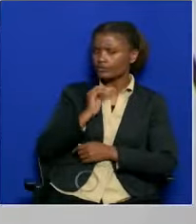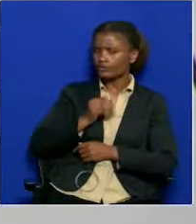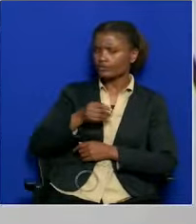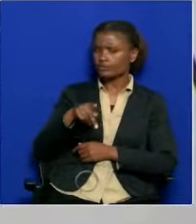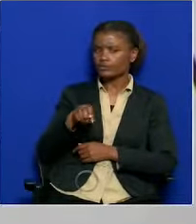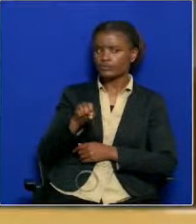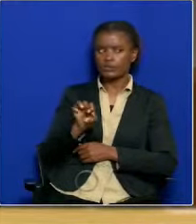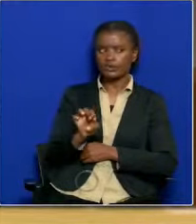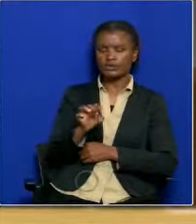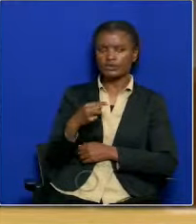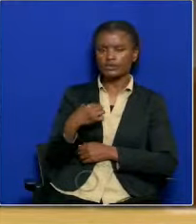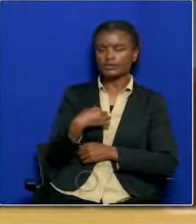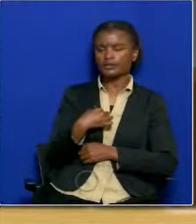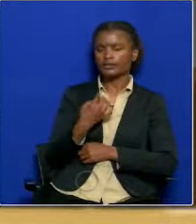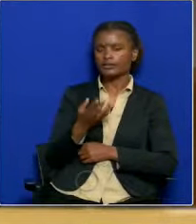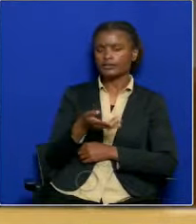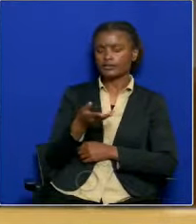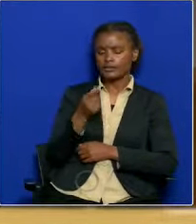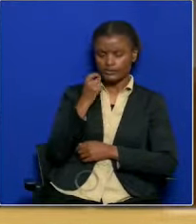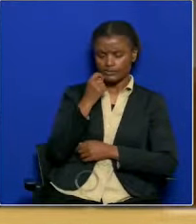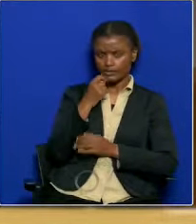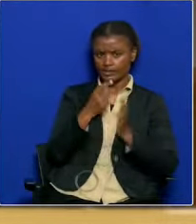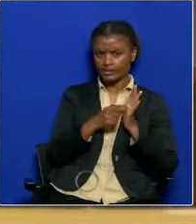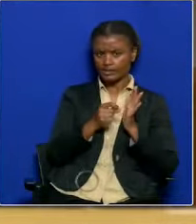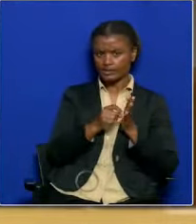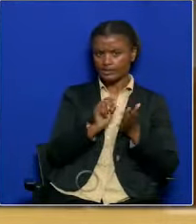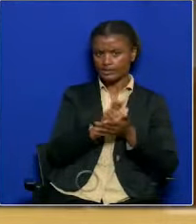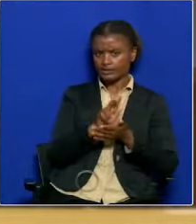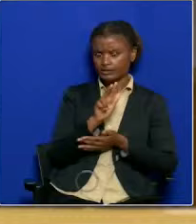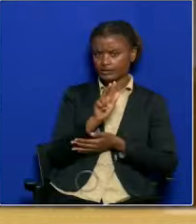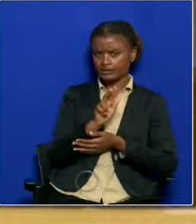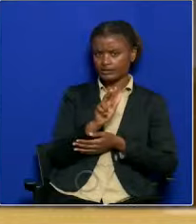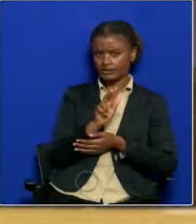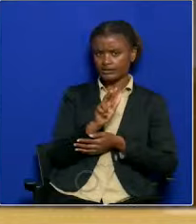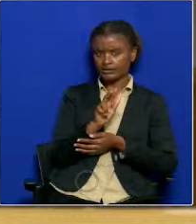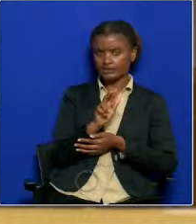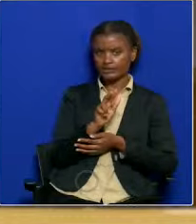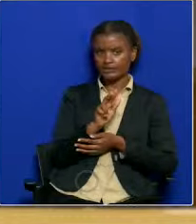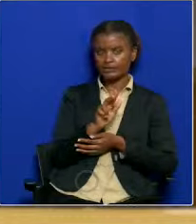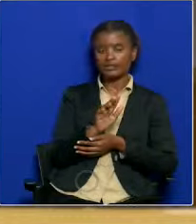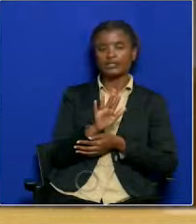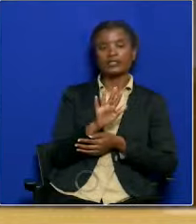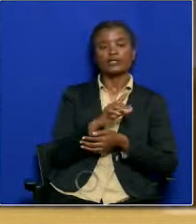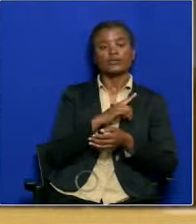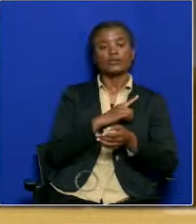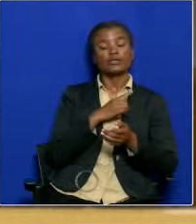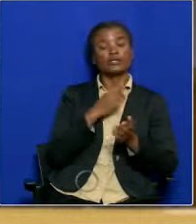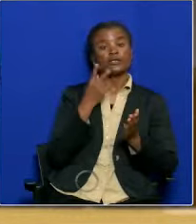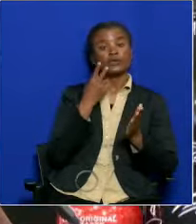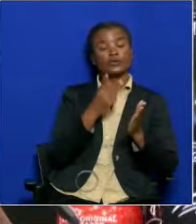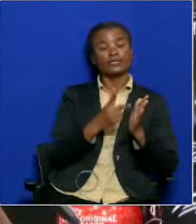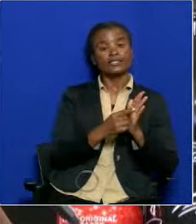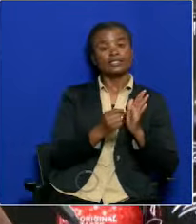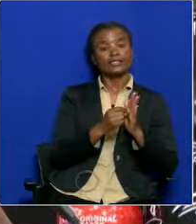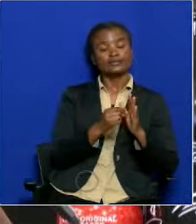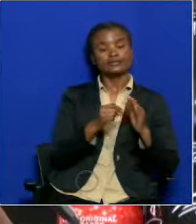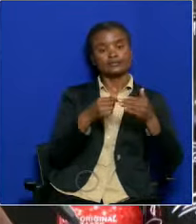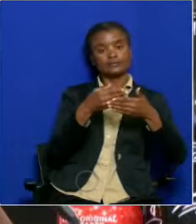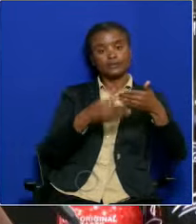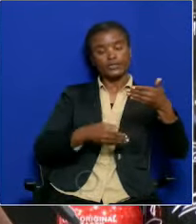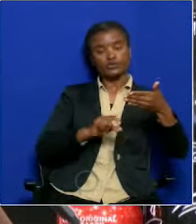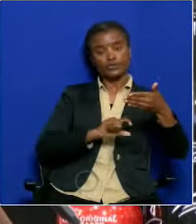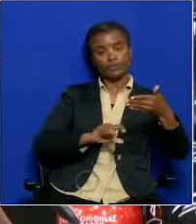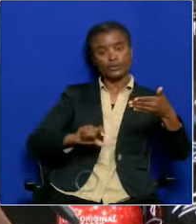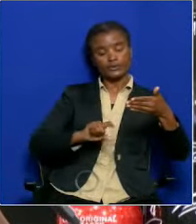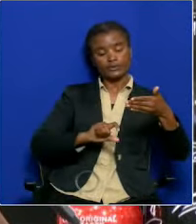Okay, you say the 18th. So if you look at it's the date at the bottom, just after the little